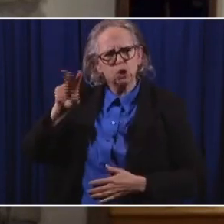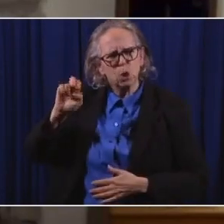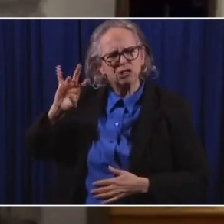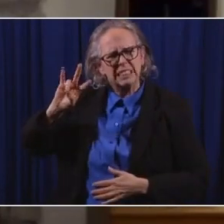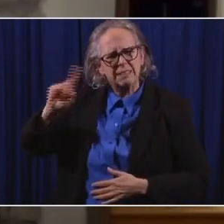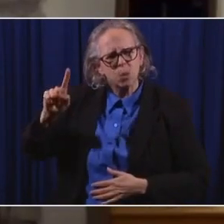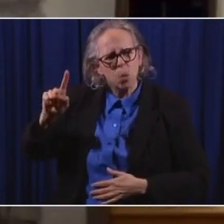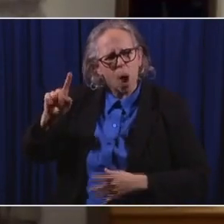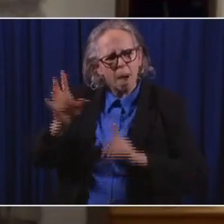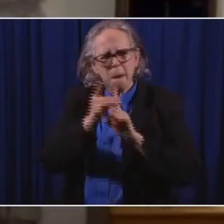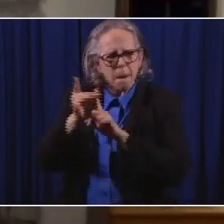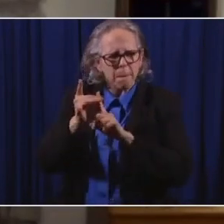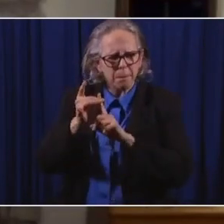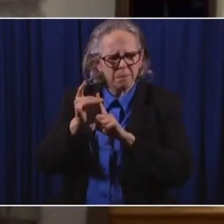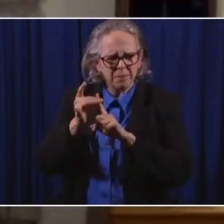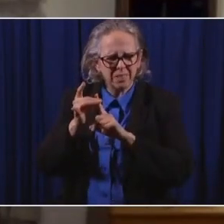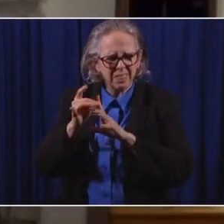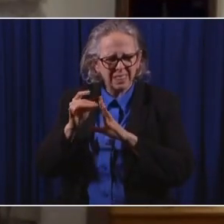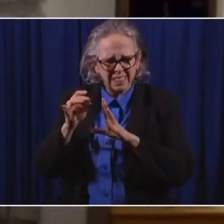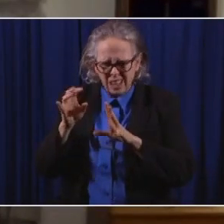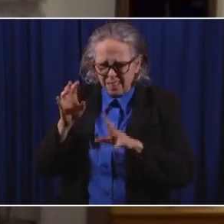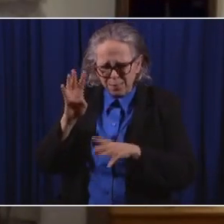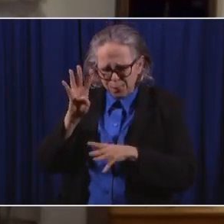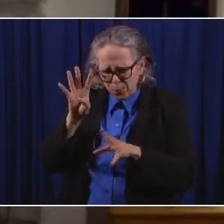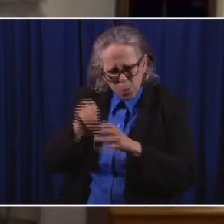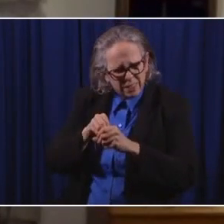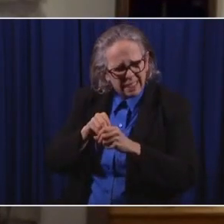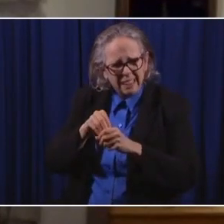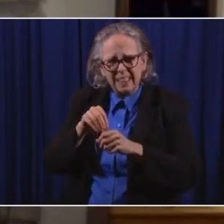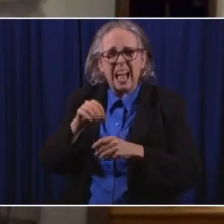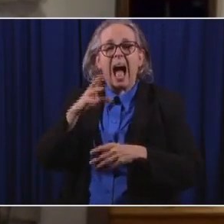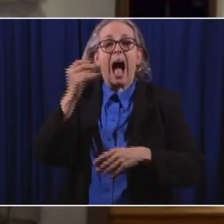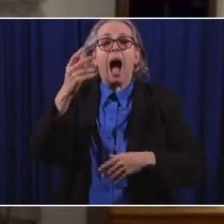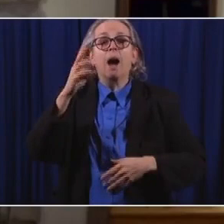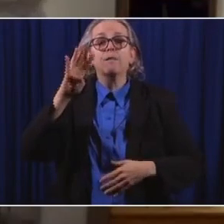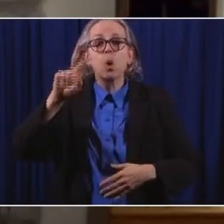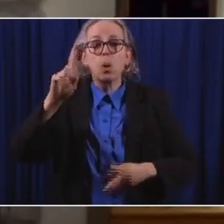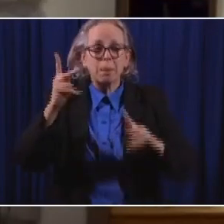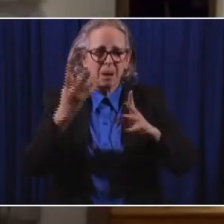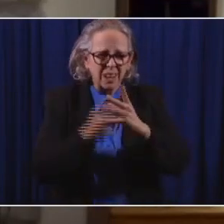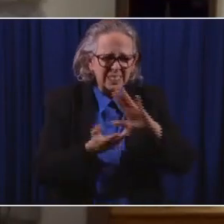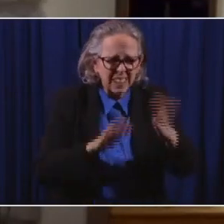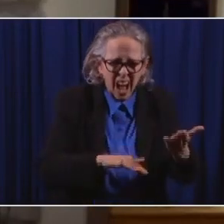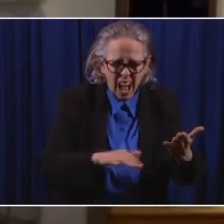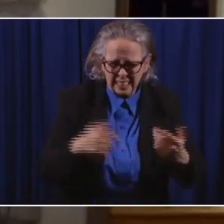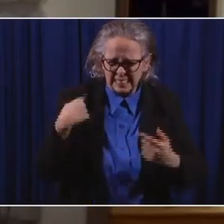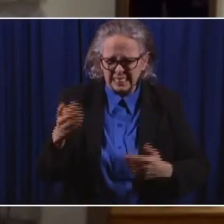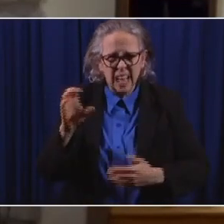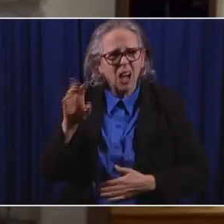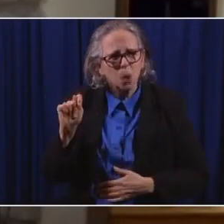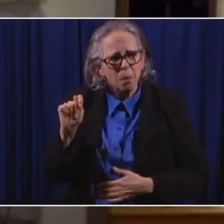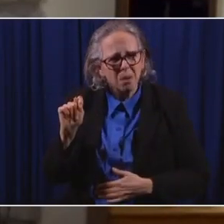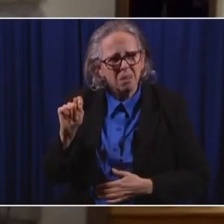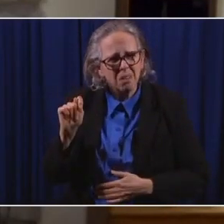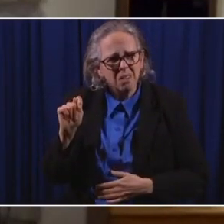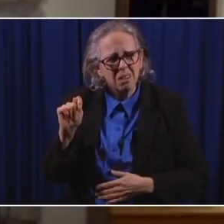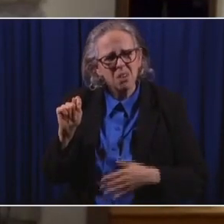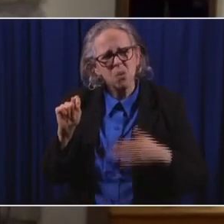deaths in Clark County in October. Their previous high for deaths was 17 in August.